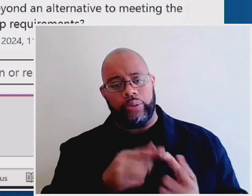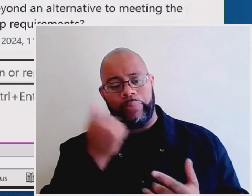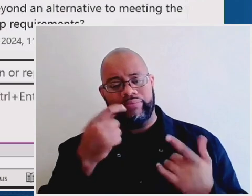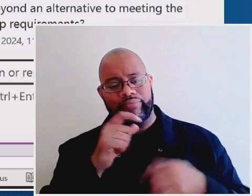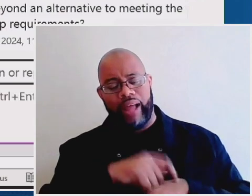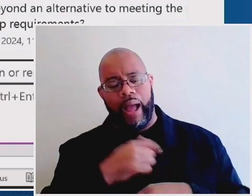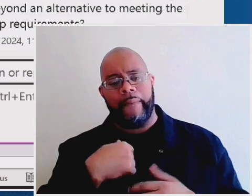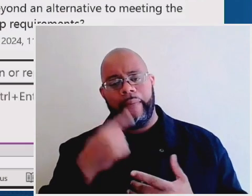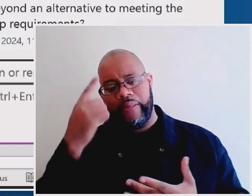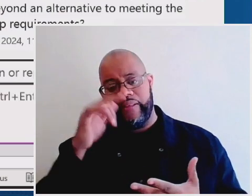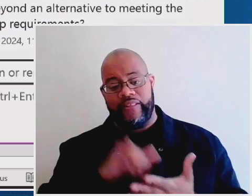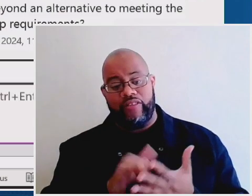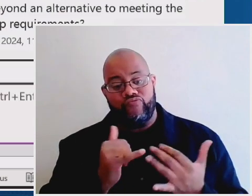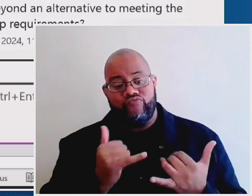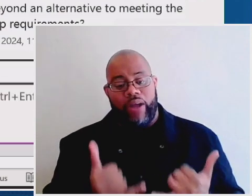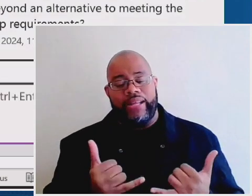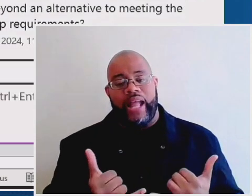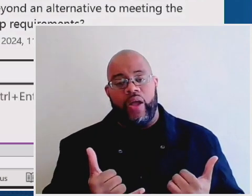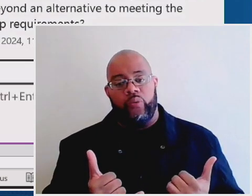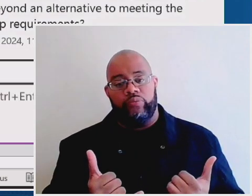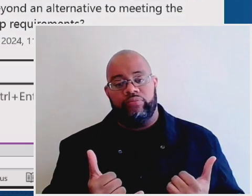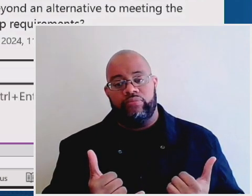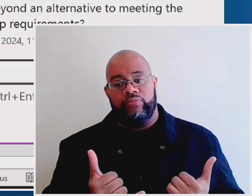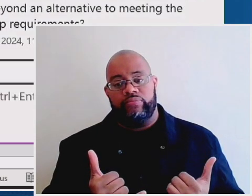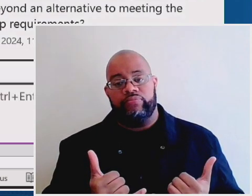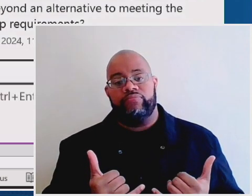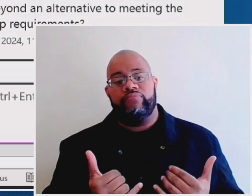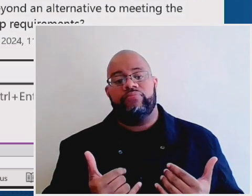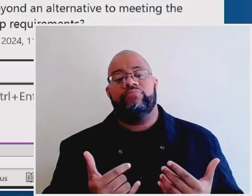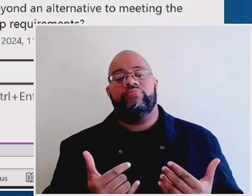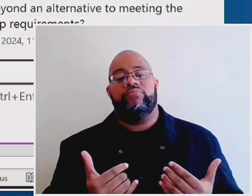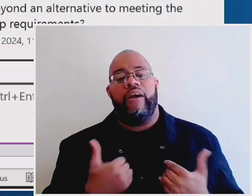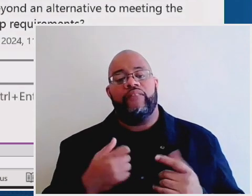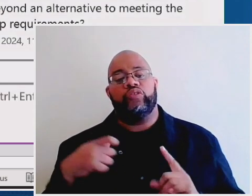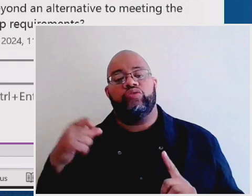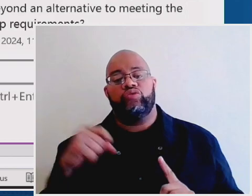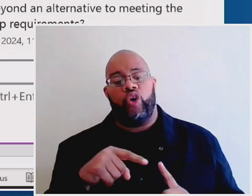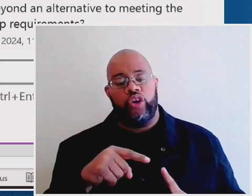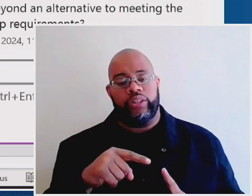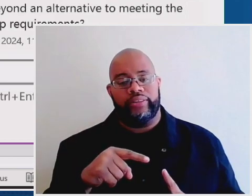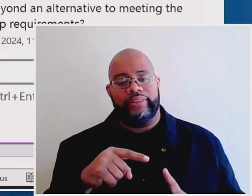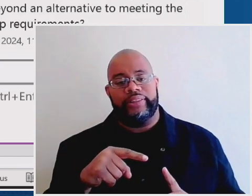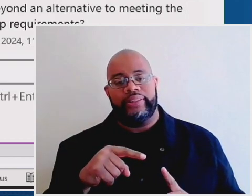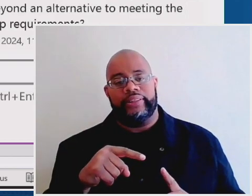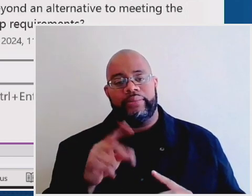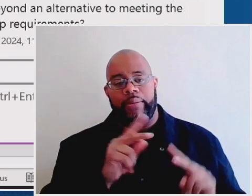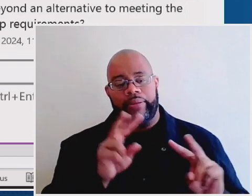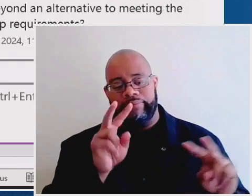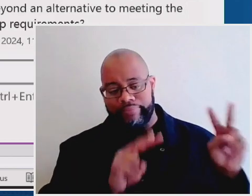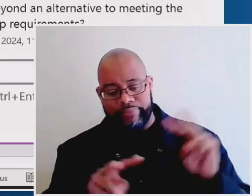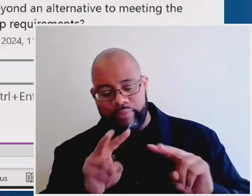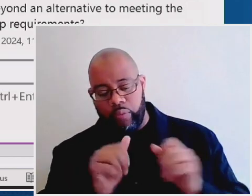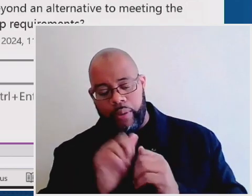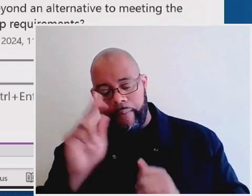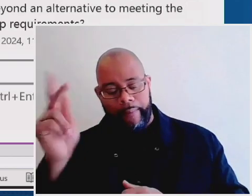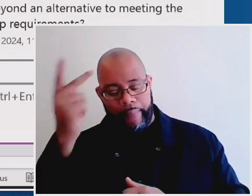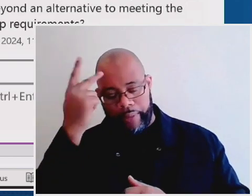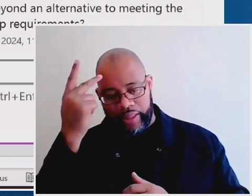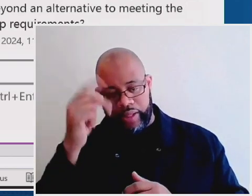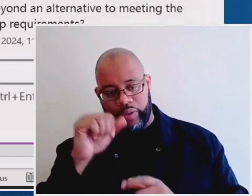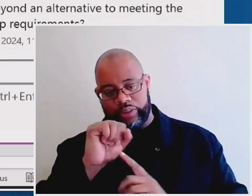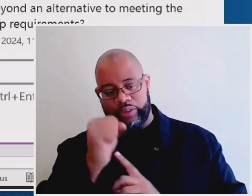think right now, having a target on our backs with the political climate. I know